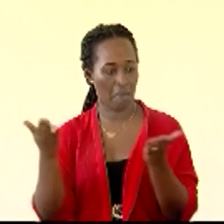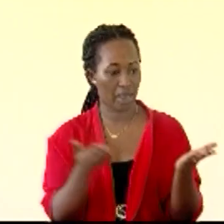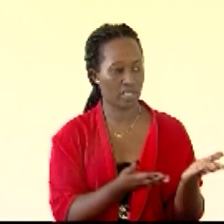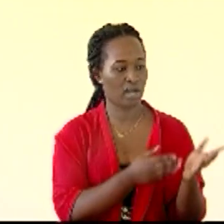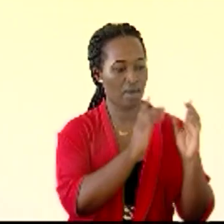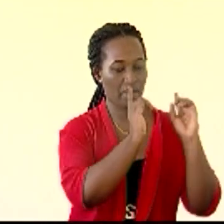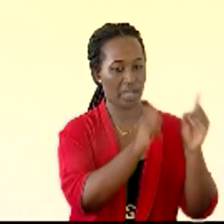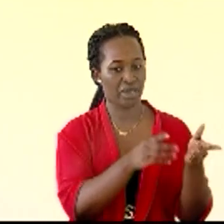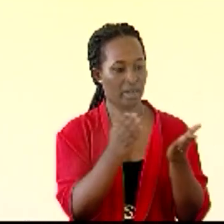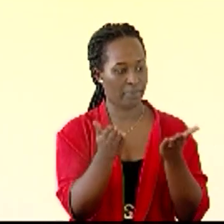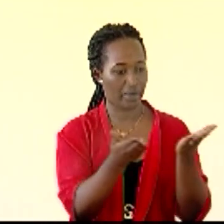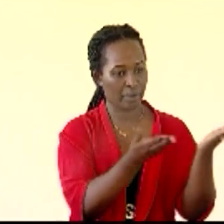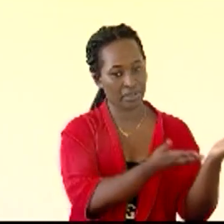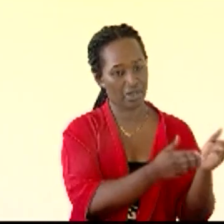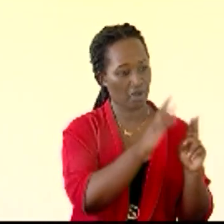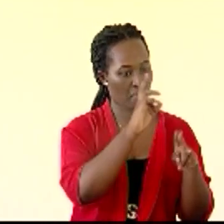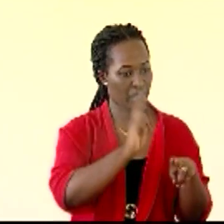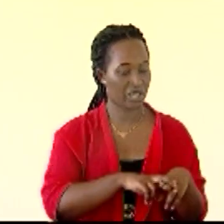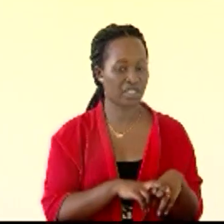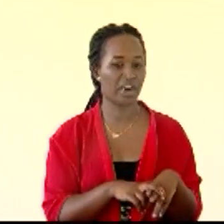them to where to sit.